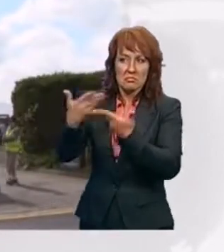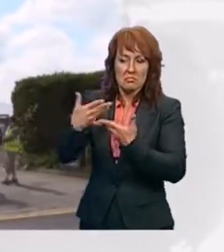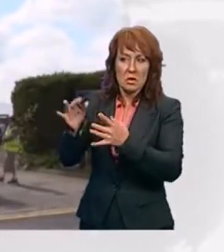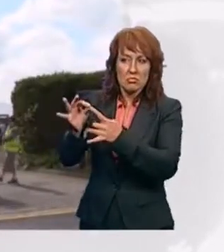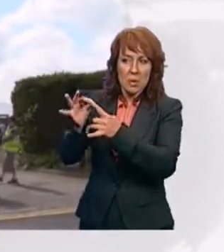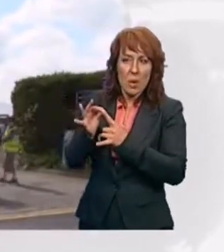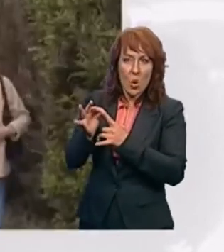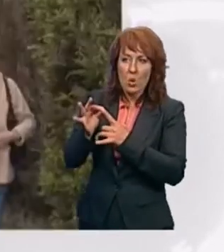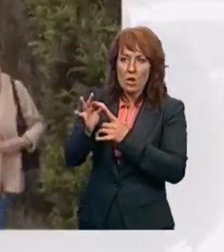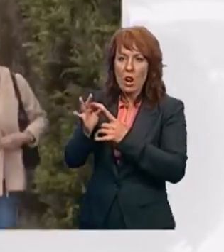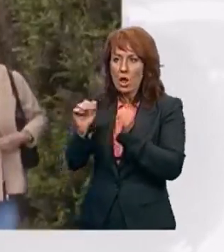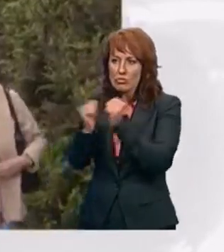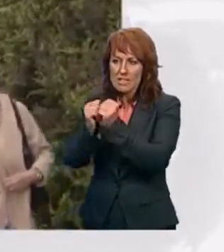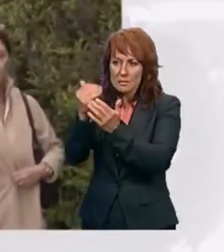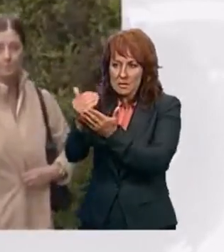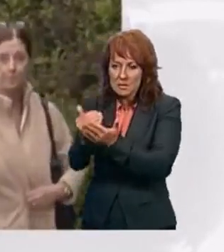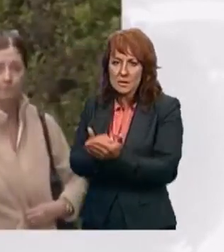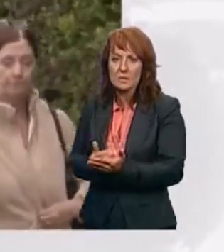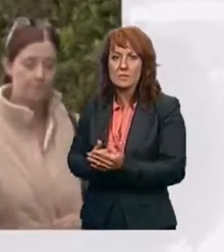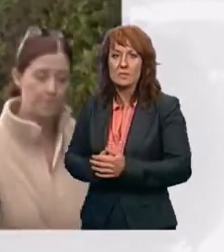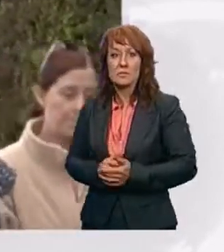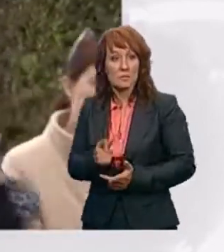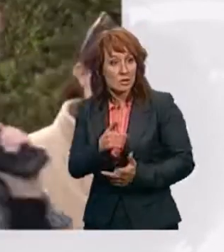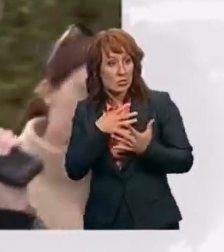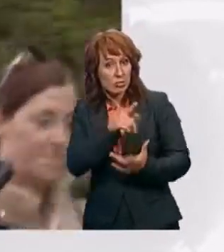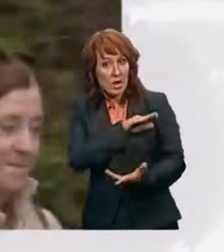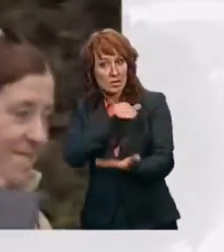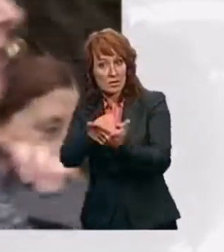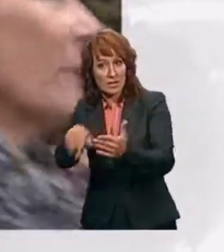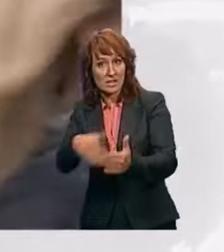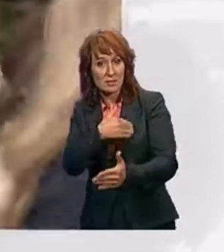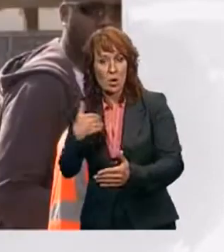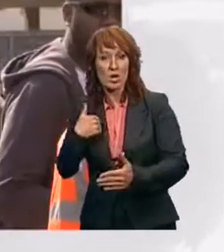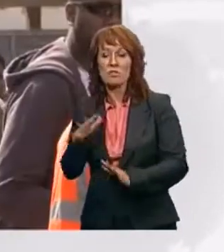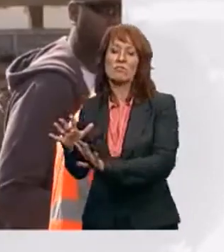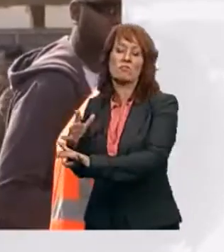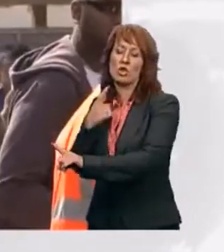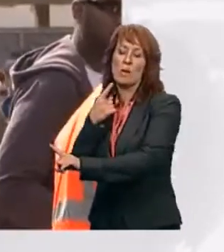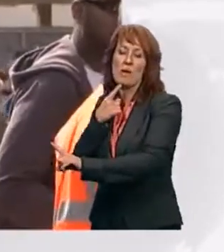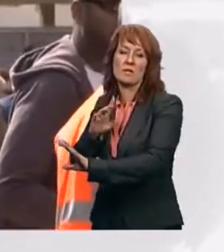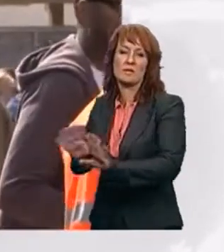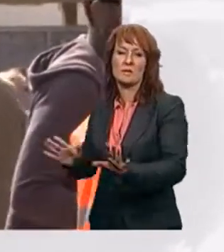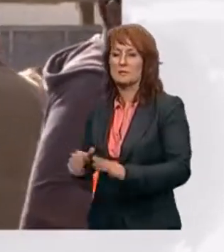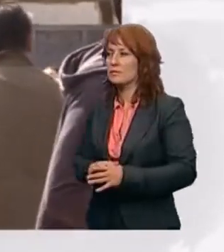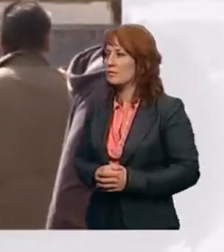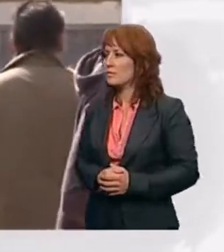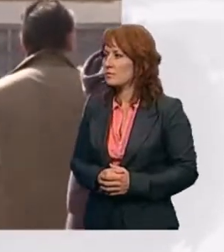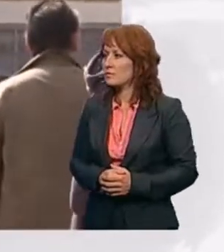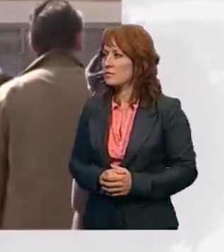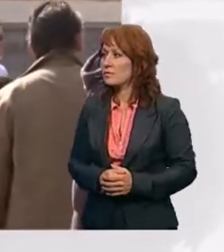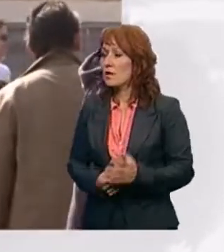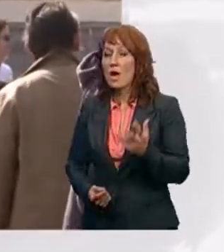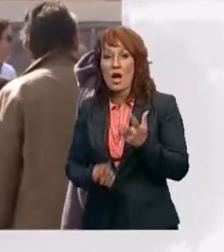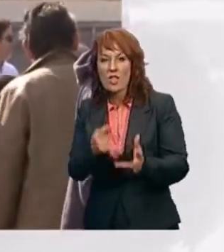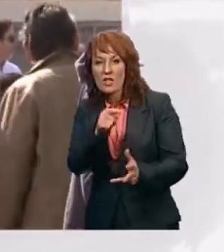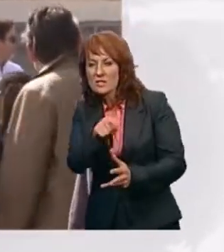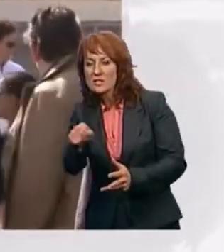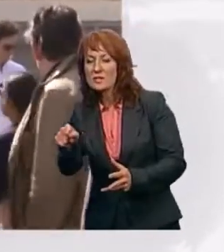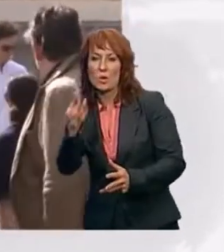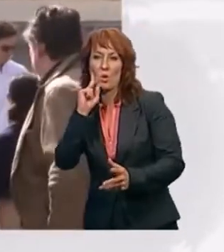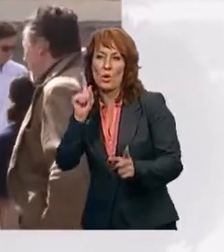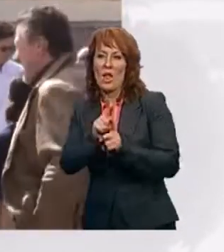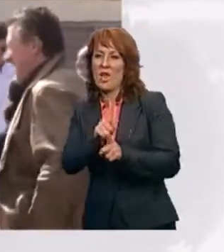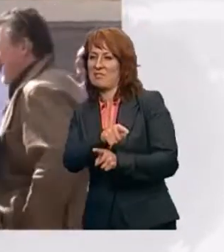still reluctant to talk. Surprised to be here this morning? No comment. But for others, there was a clear sense of